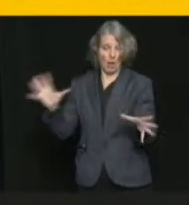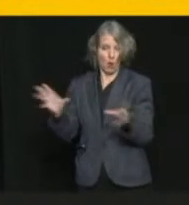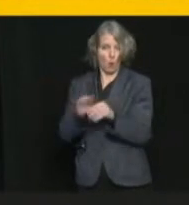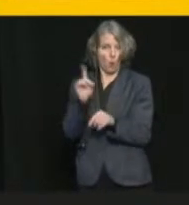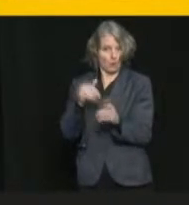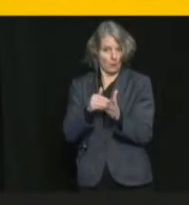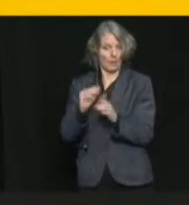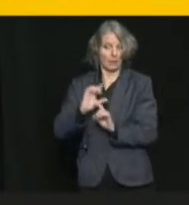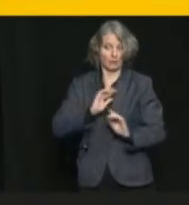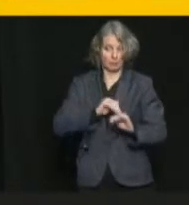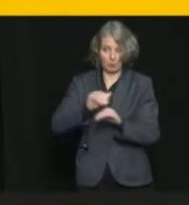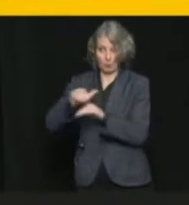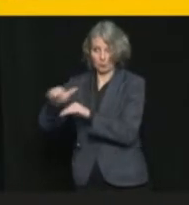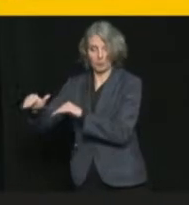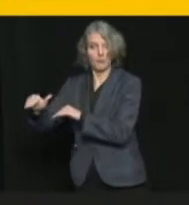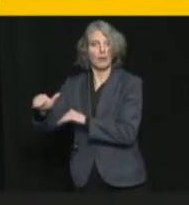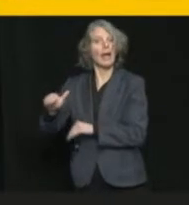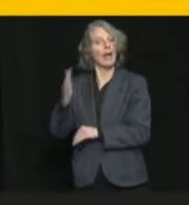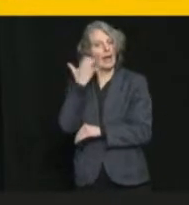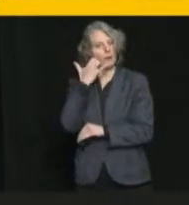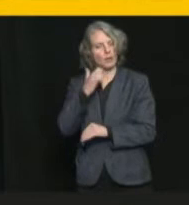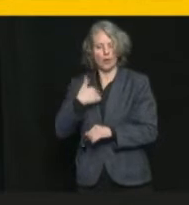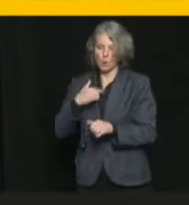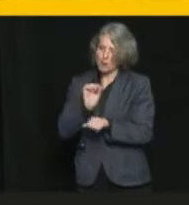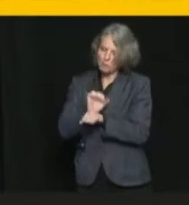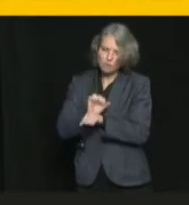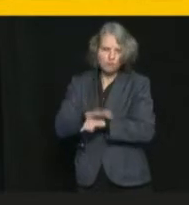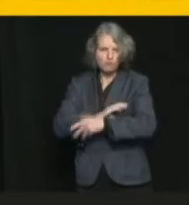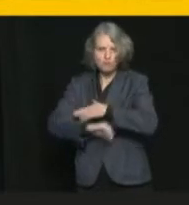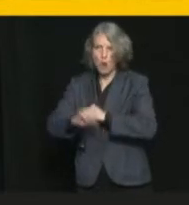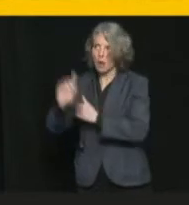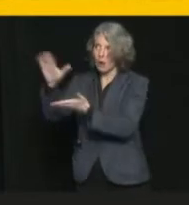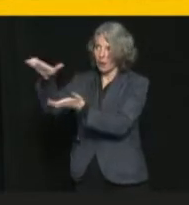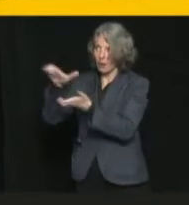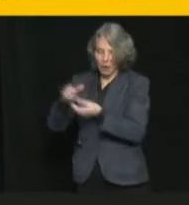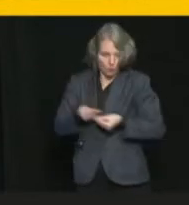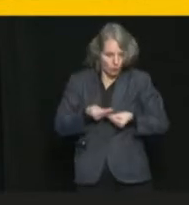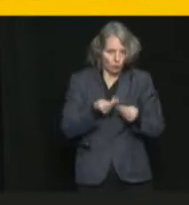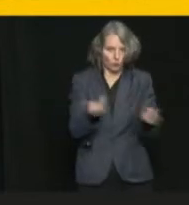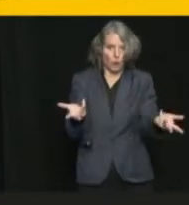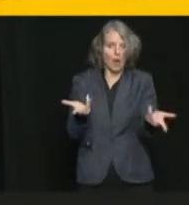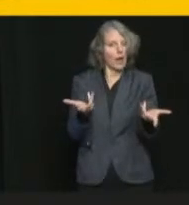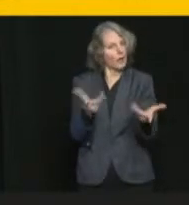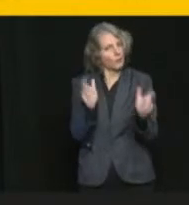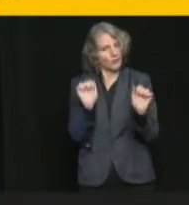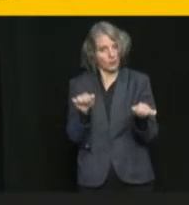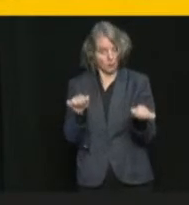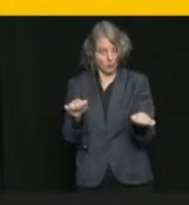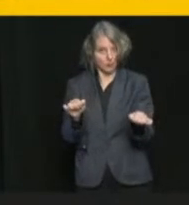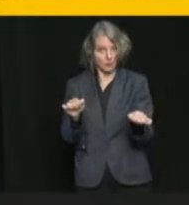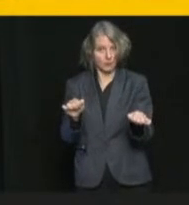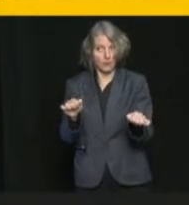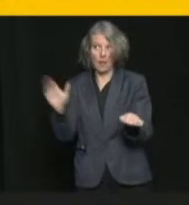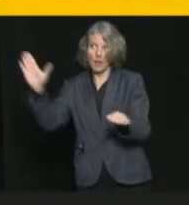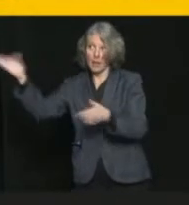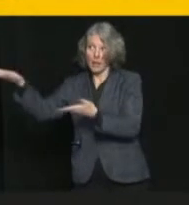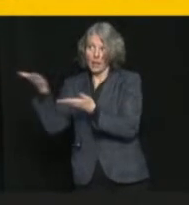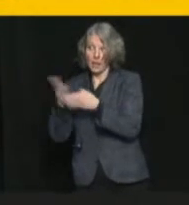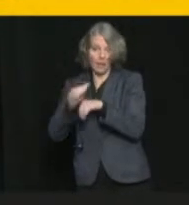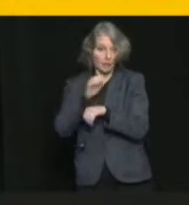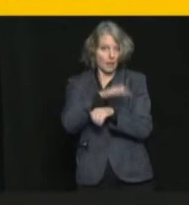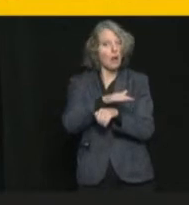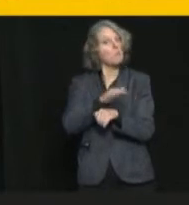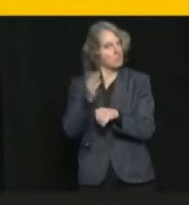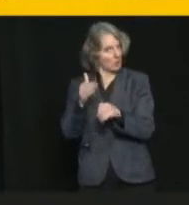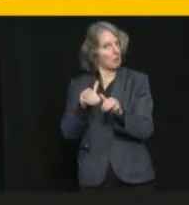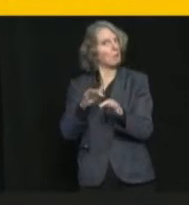and day out to get vaccines delivered as quickly as possible. Shipments have largely been ahead of schedule